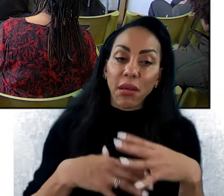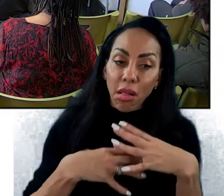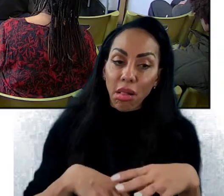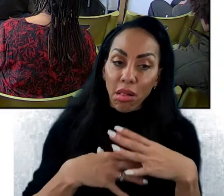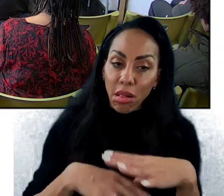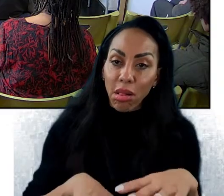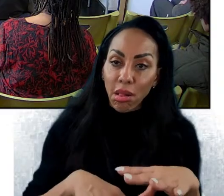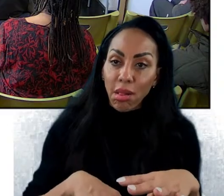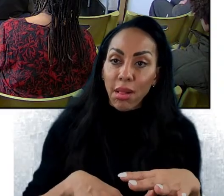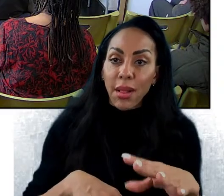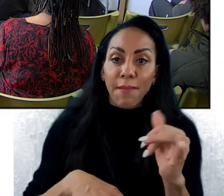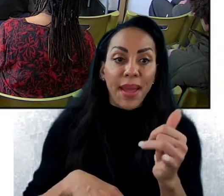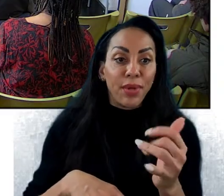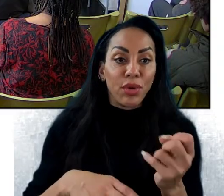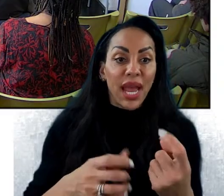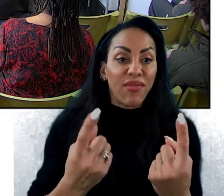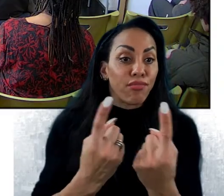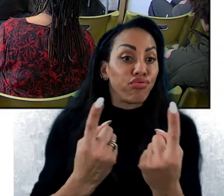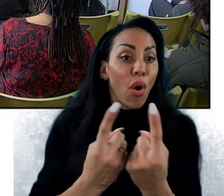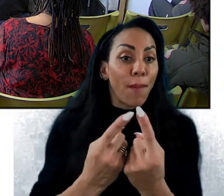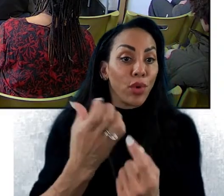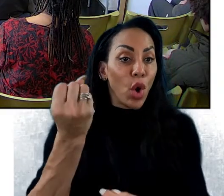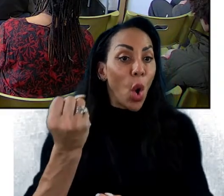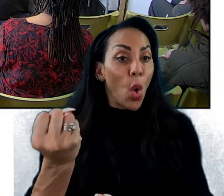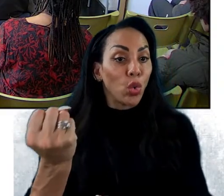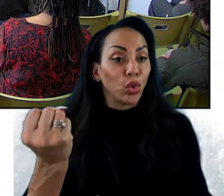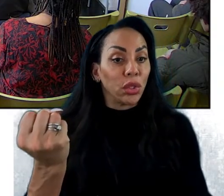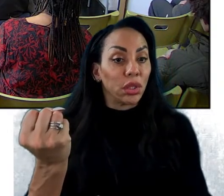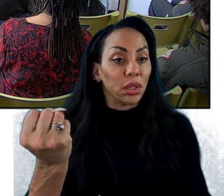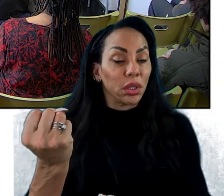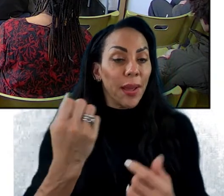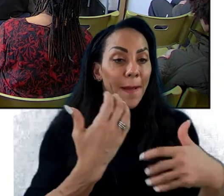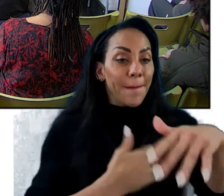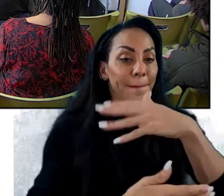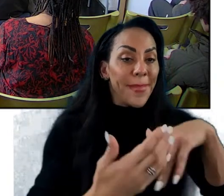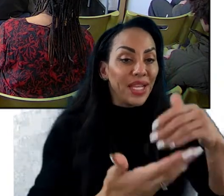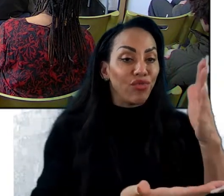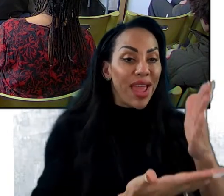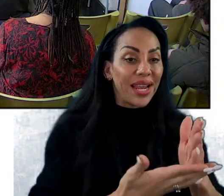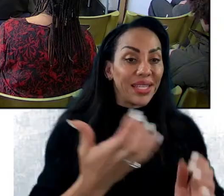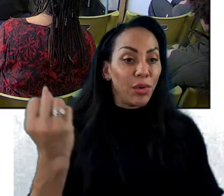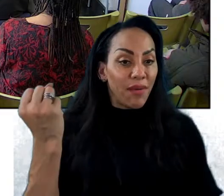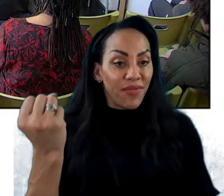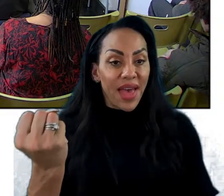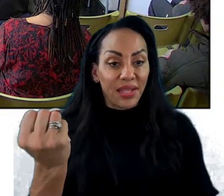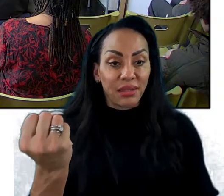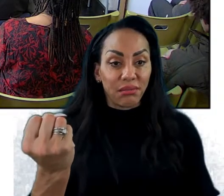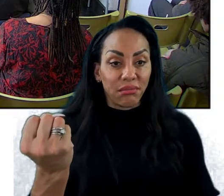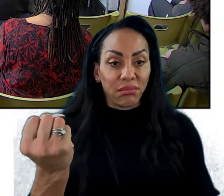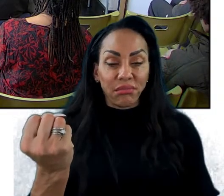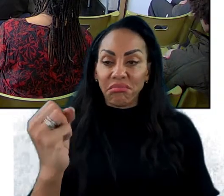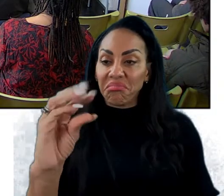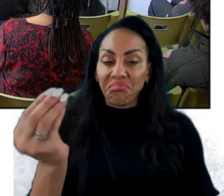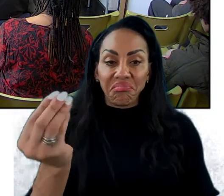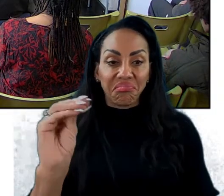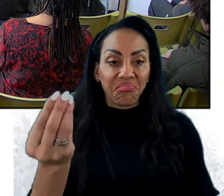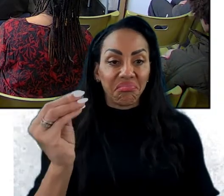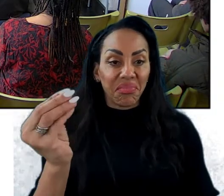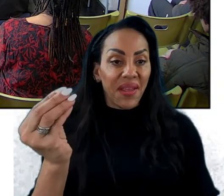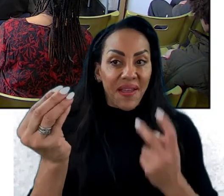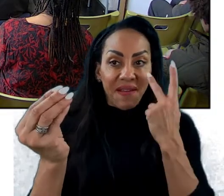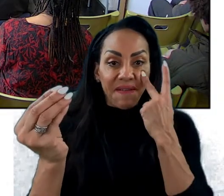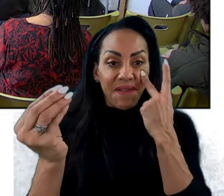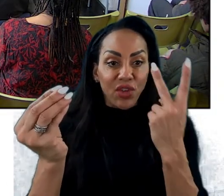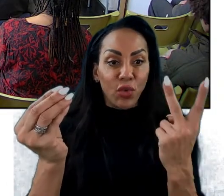physical prop that you can hold, but in the mixed reality experience, you can have the visual style that we've got within the